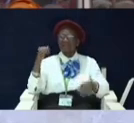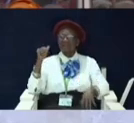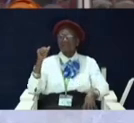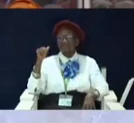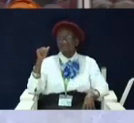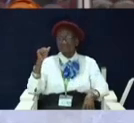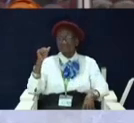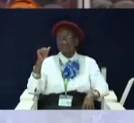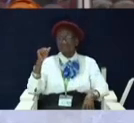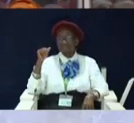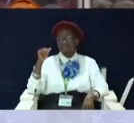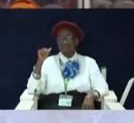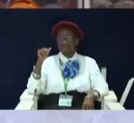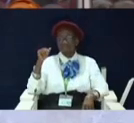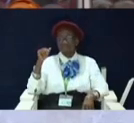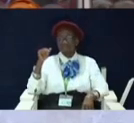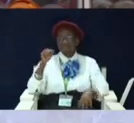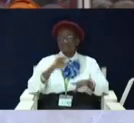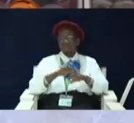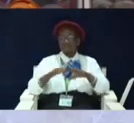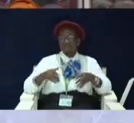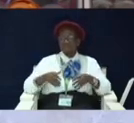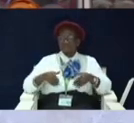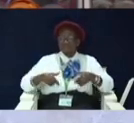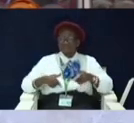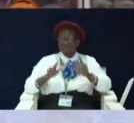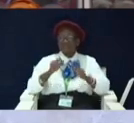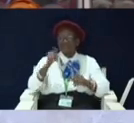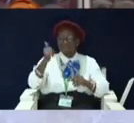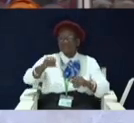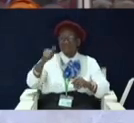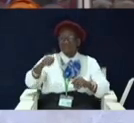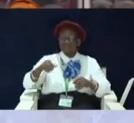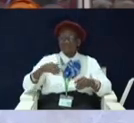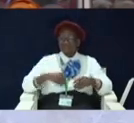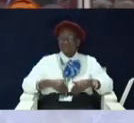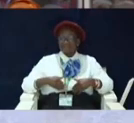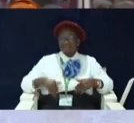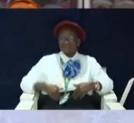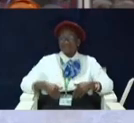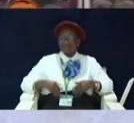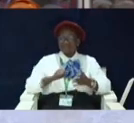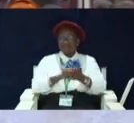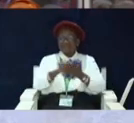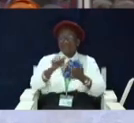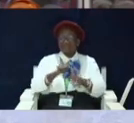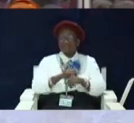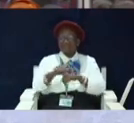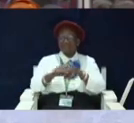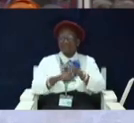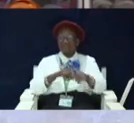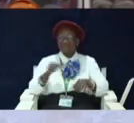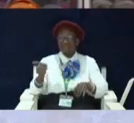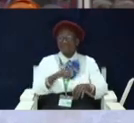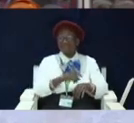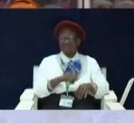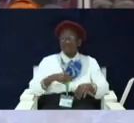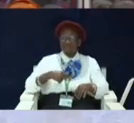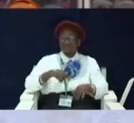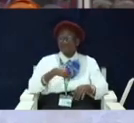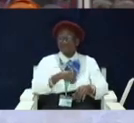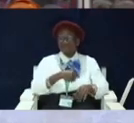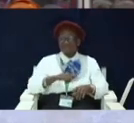gege bi baba somo. Don't let anybody deceive you. Ma je nikan kan to je o. We can't break the word of